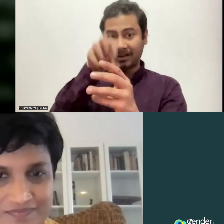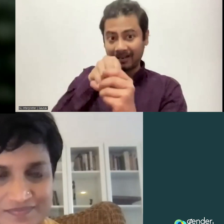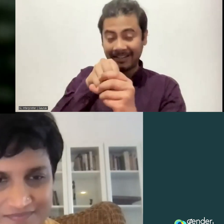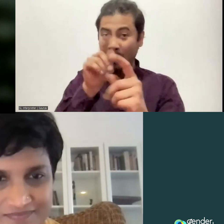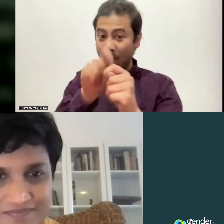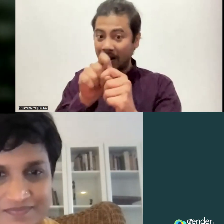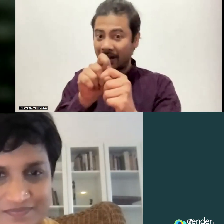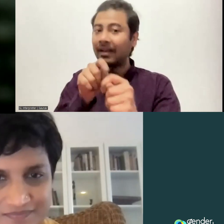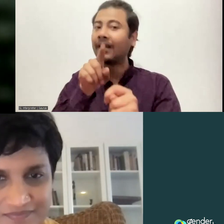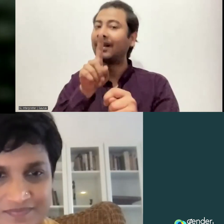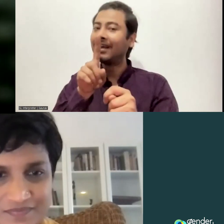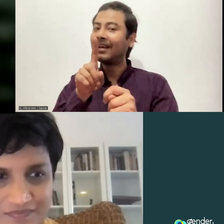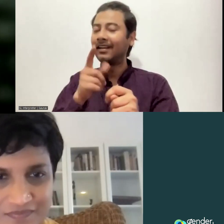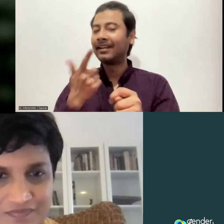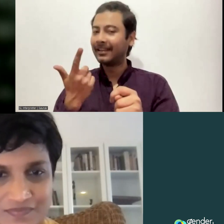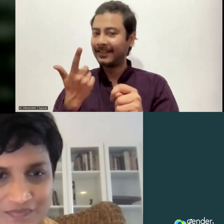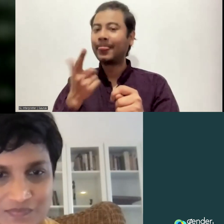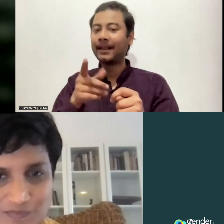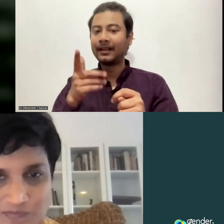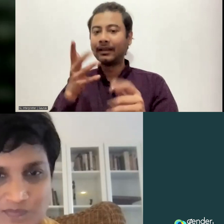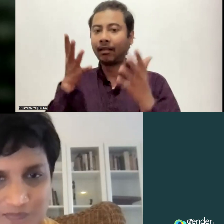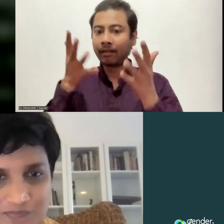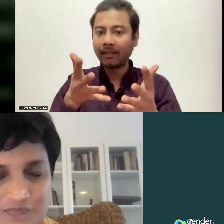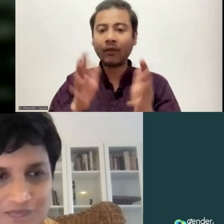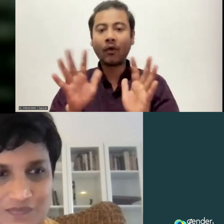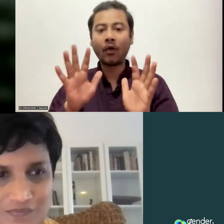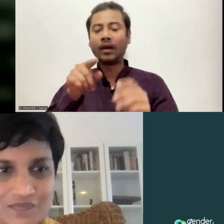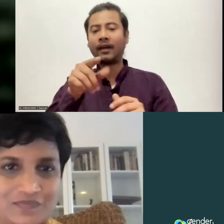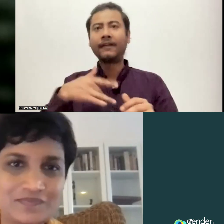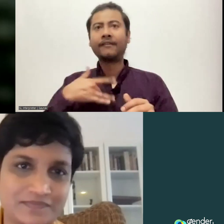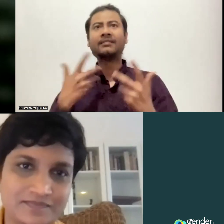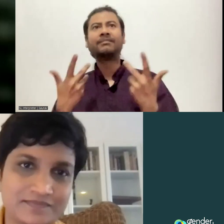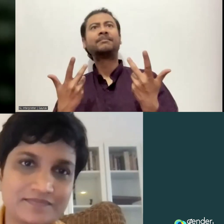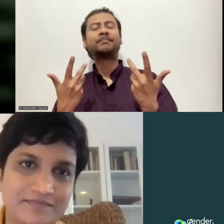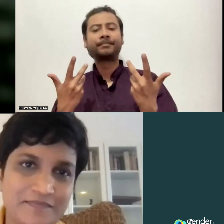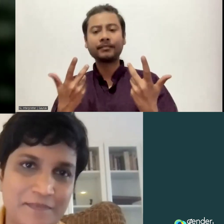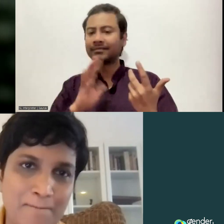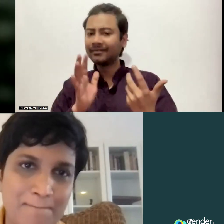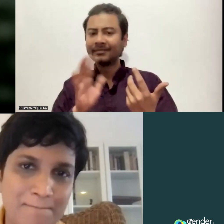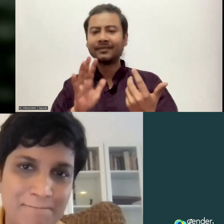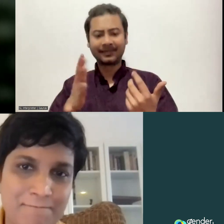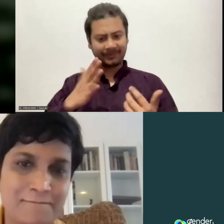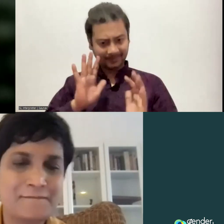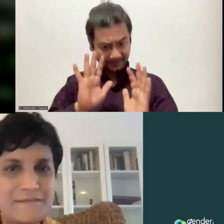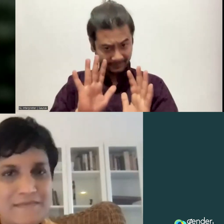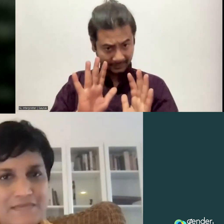right? And making them feel equal ownership of that process, right? So that's